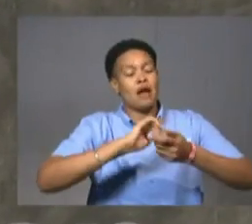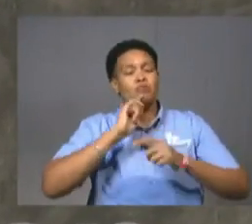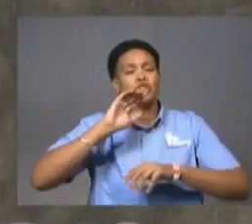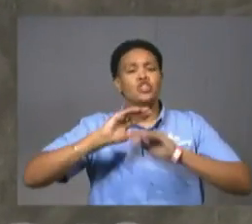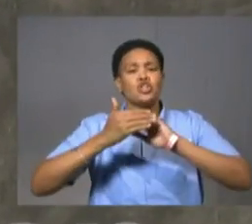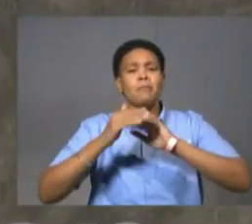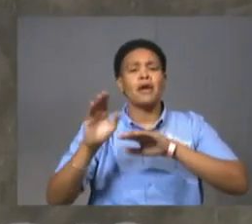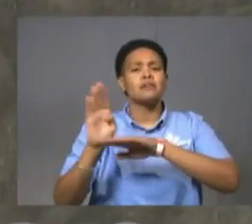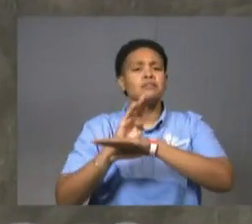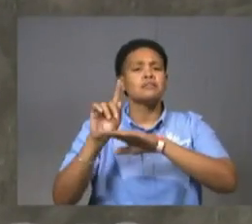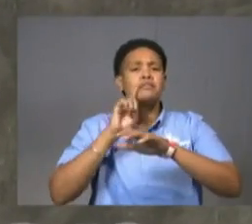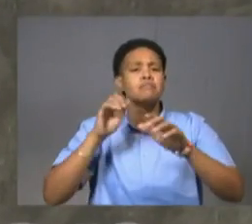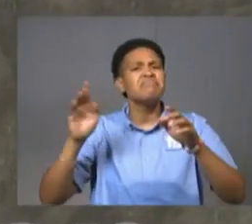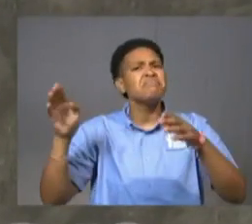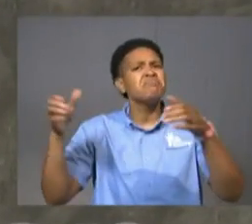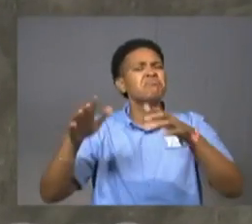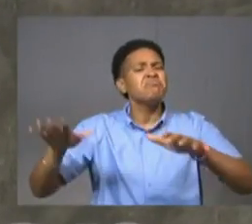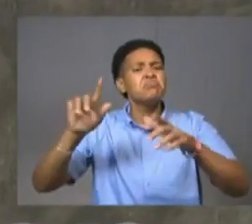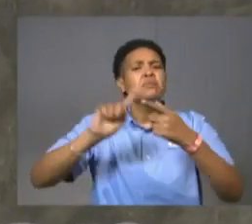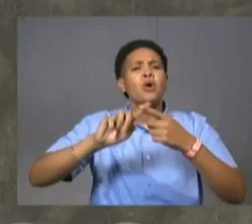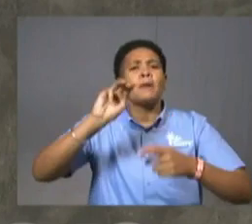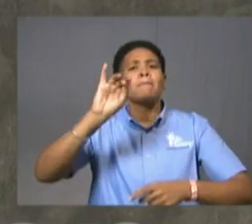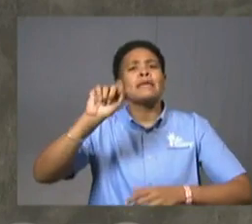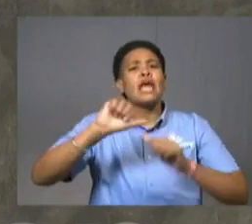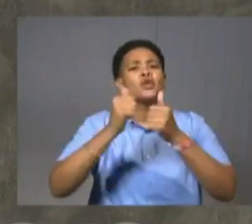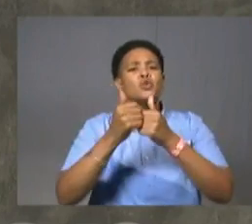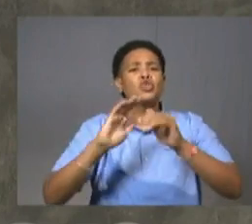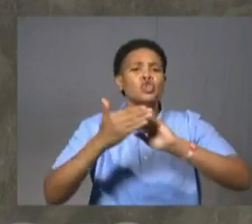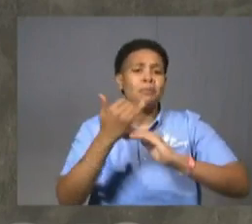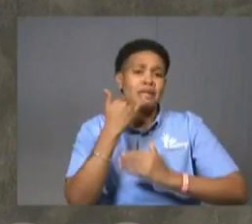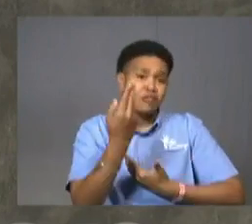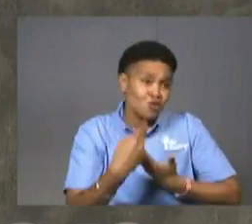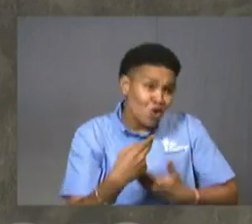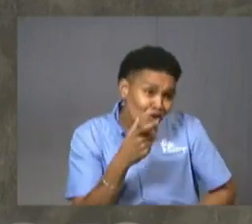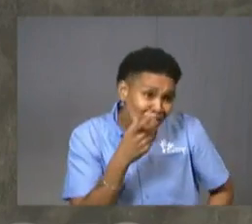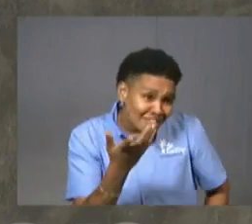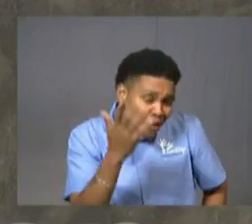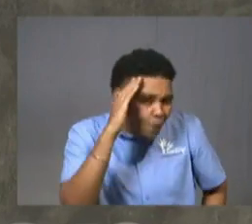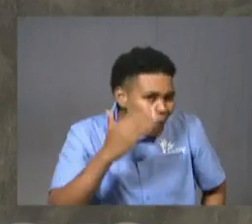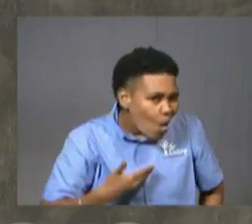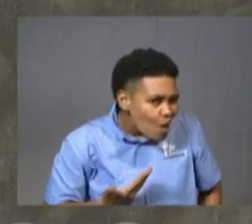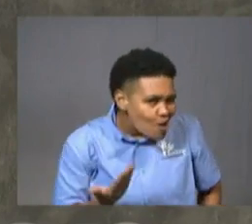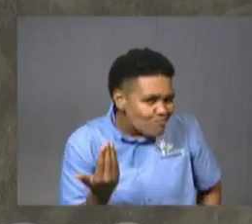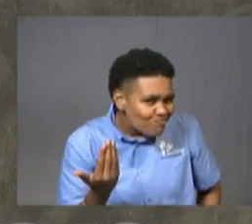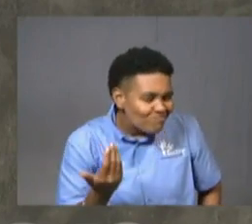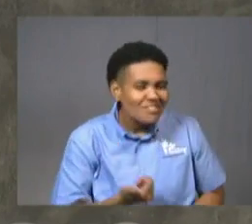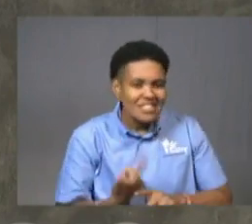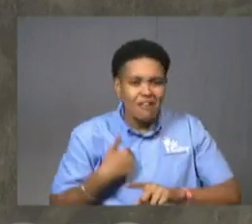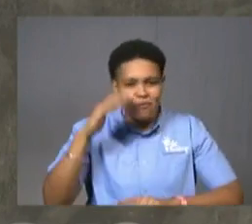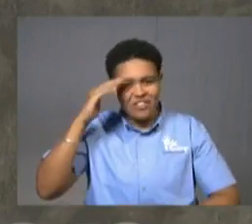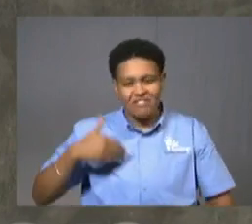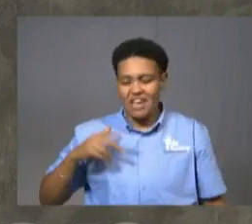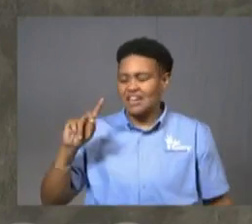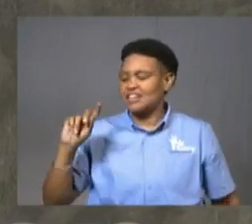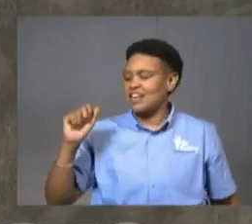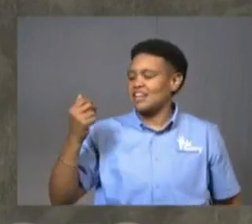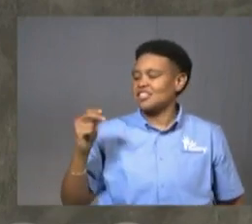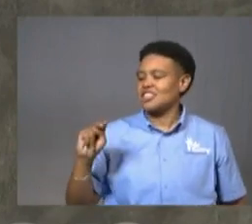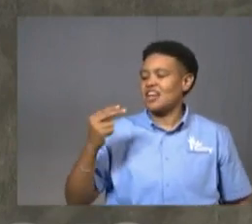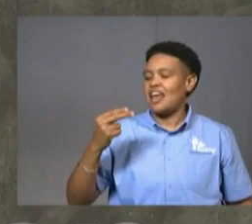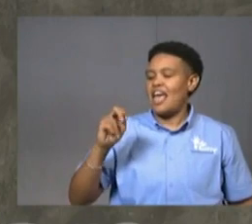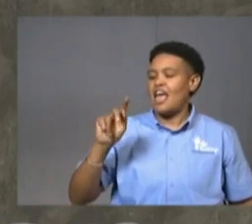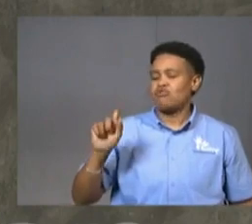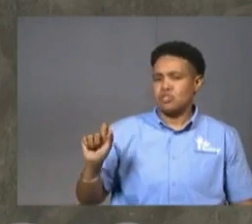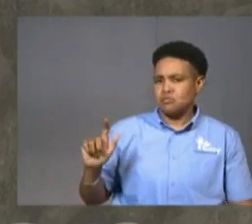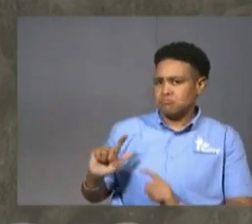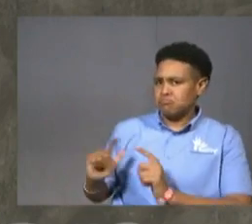Commerce and Media Association Jamaica. If you're just joining us, welcome. We invite Dashan Hendricks to start this segment with